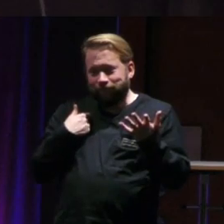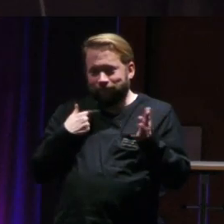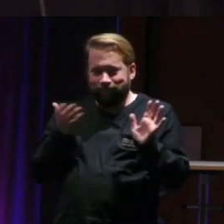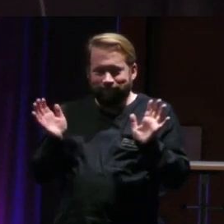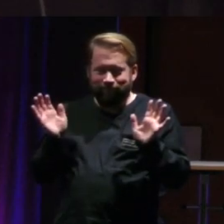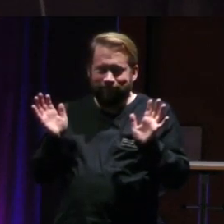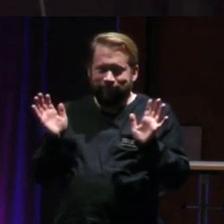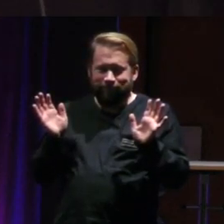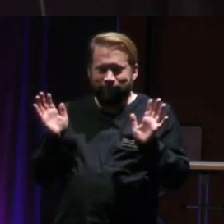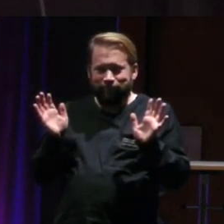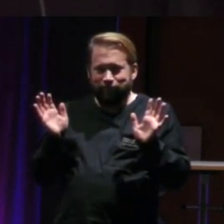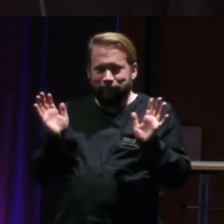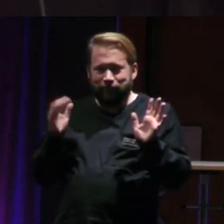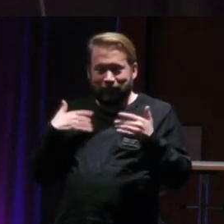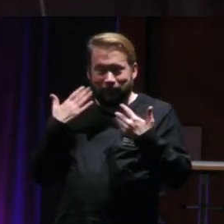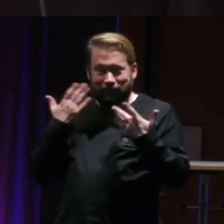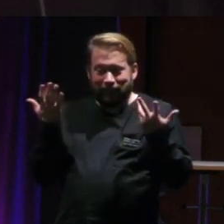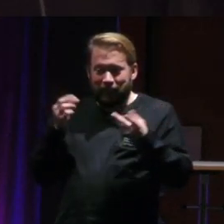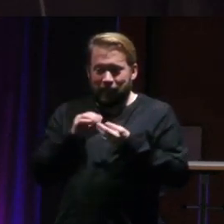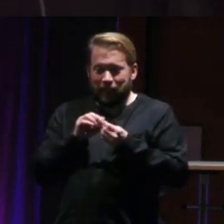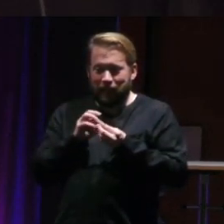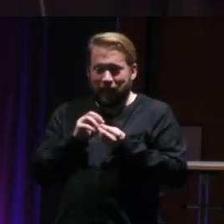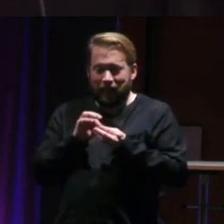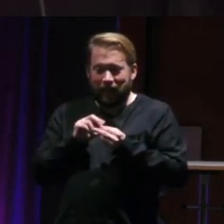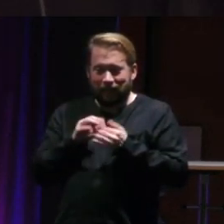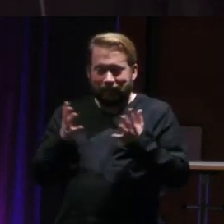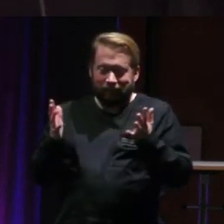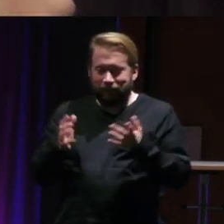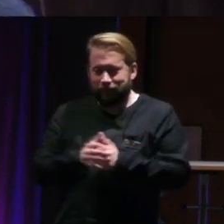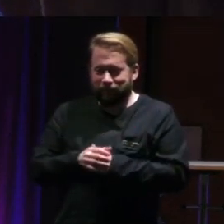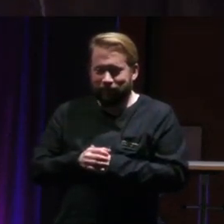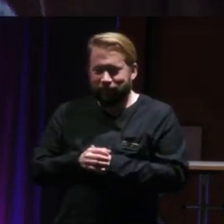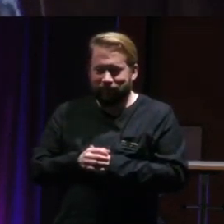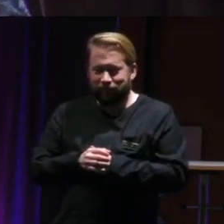I don't know. I don't know what to say. I think well.